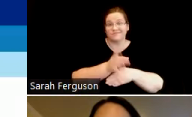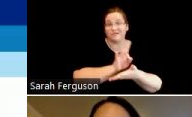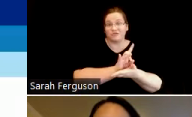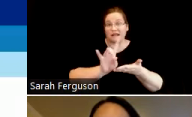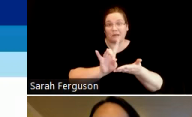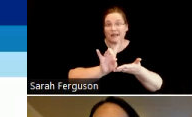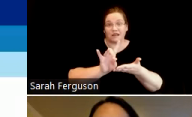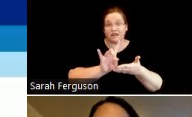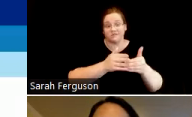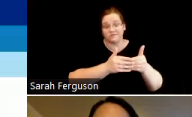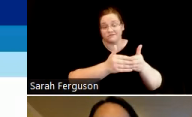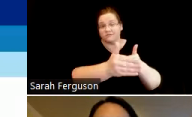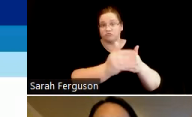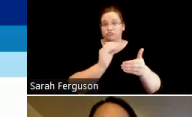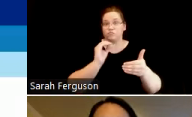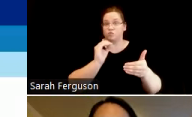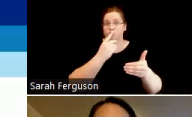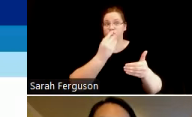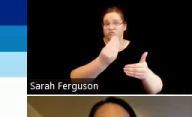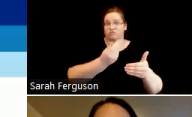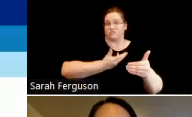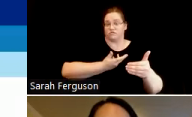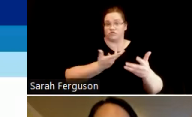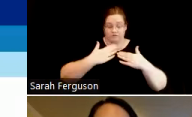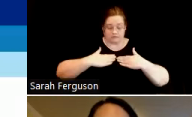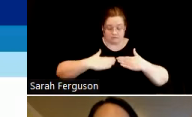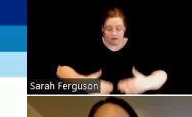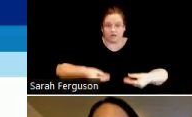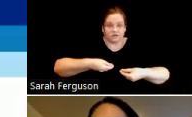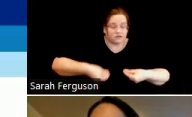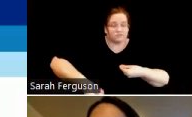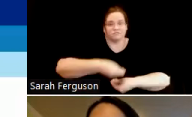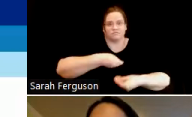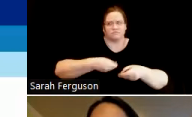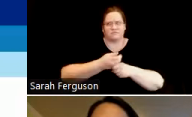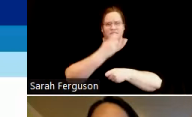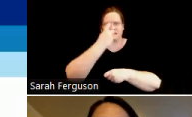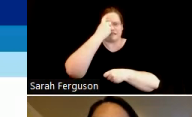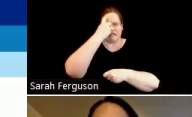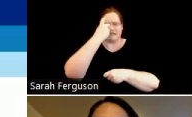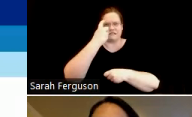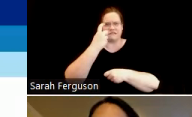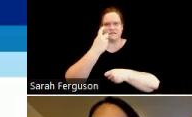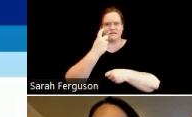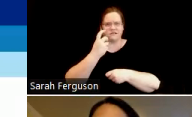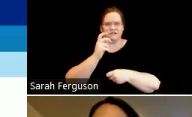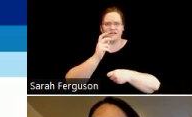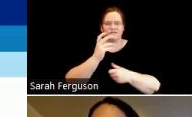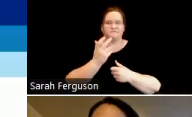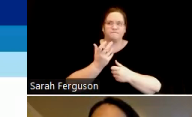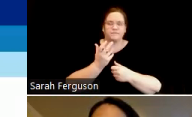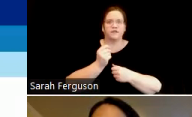vaccination. It just really biologically and medically doesn't make sense. It could,